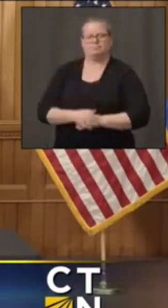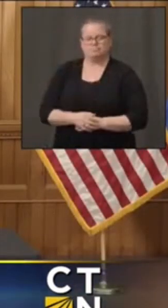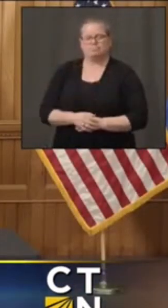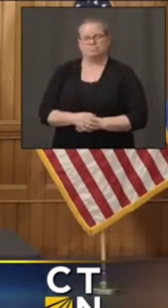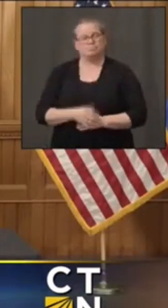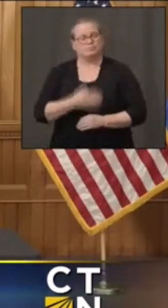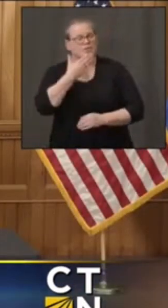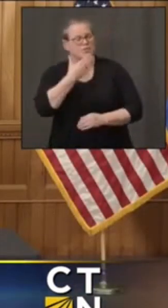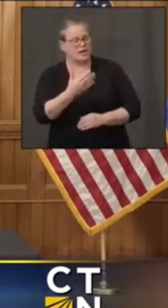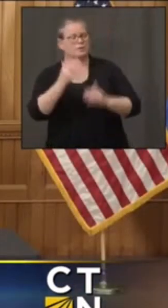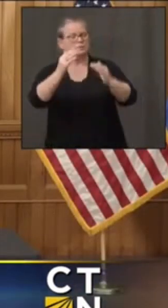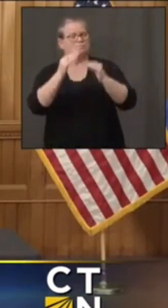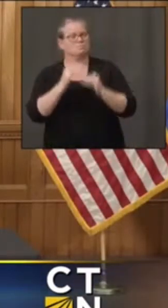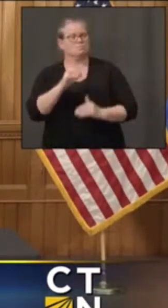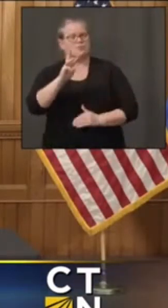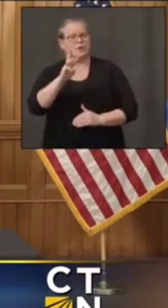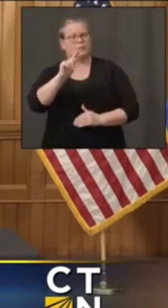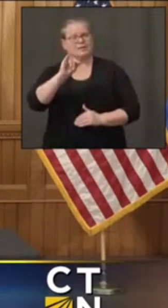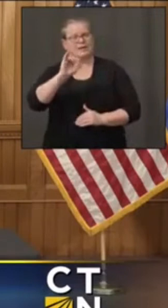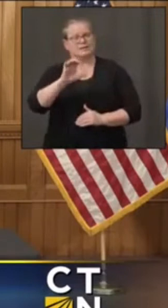WTIC 1080 News.